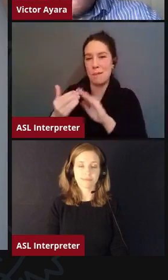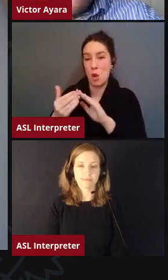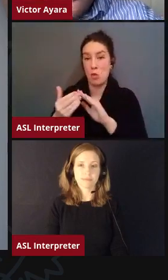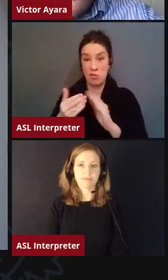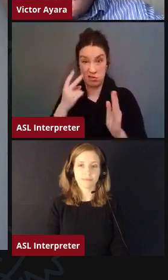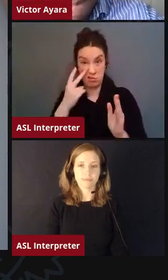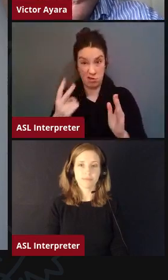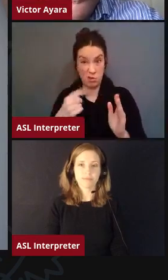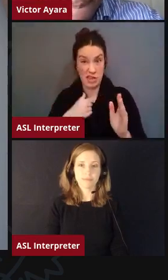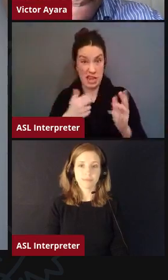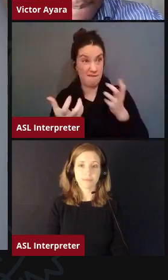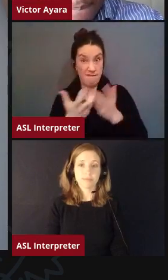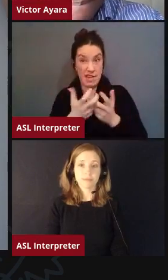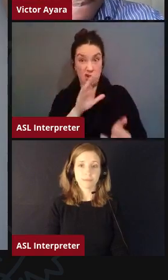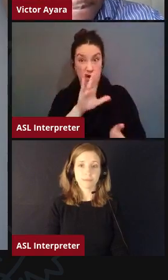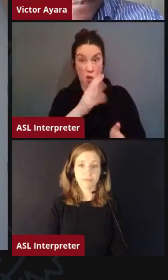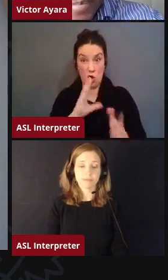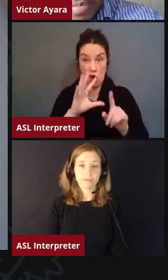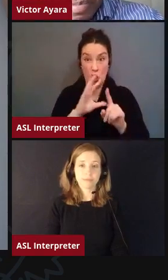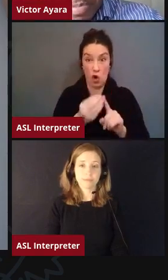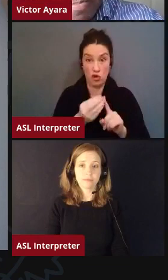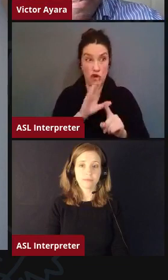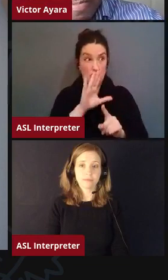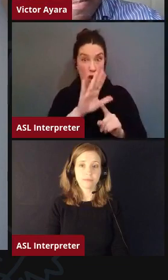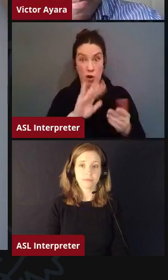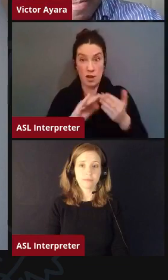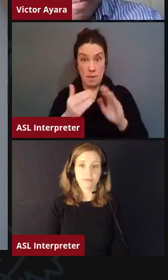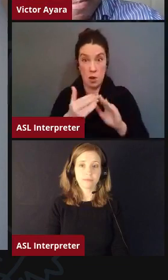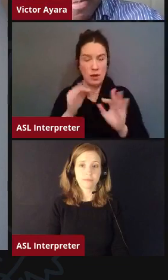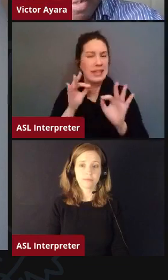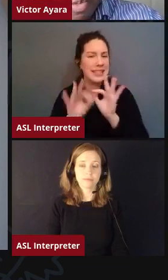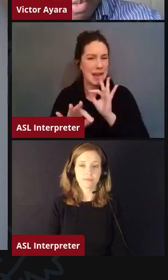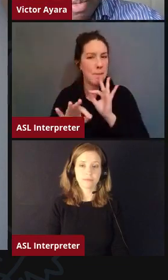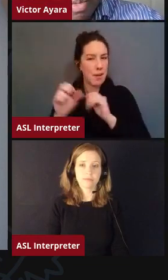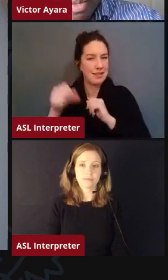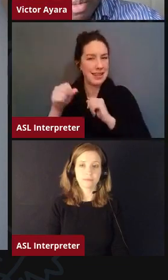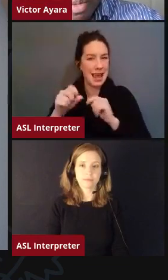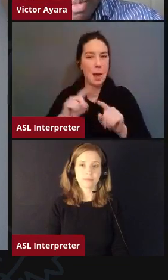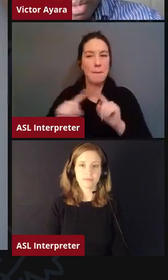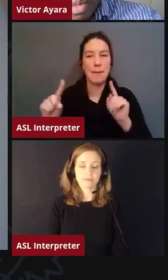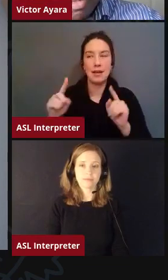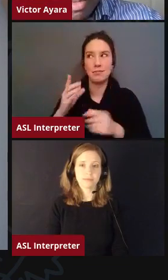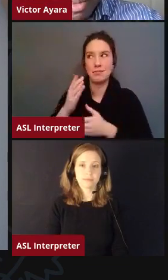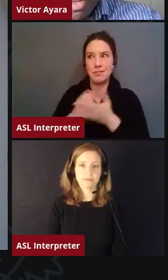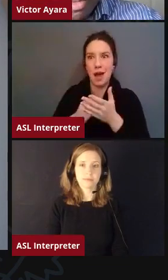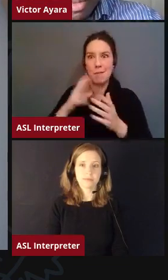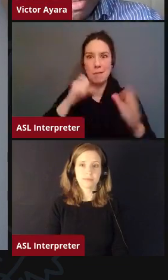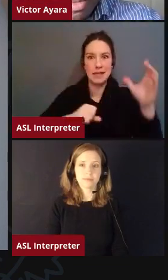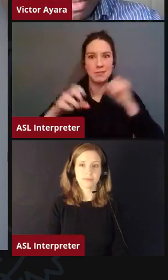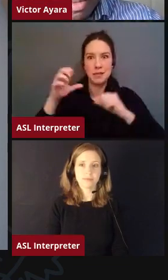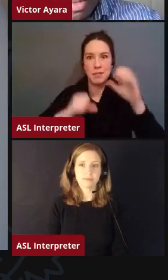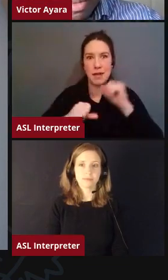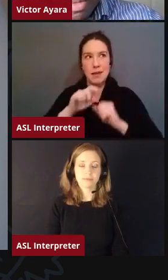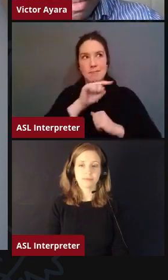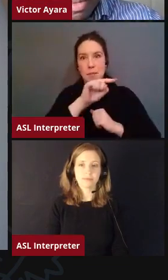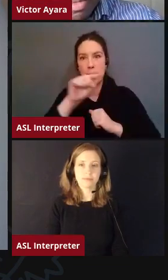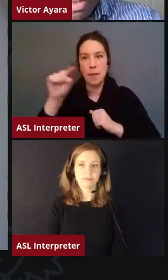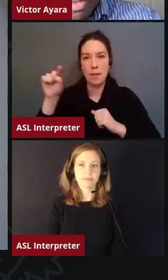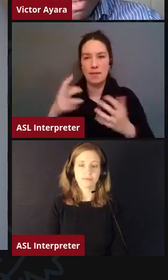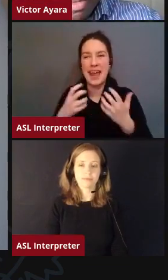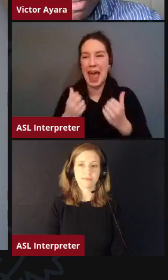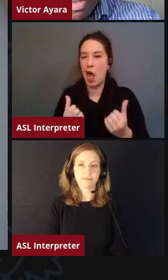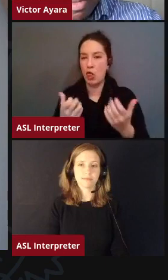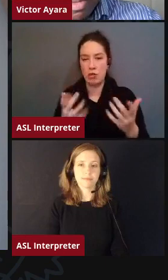your culture reflected? All of those things are very simple, but they're just missing from so many parts of health outreach